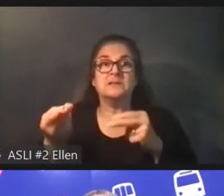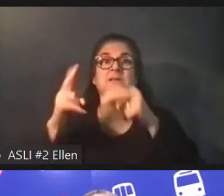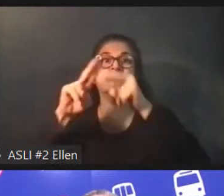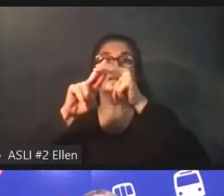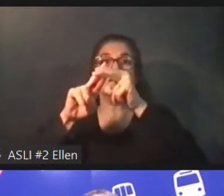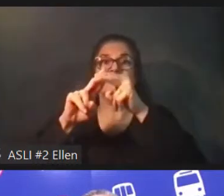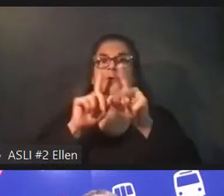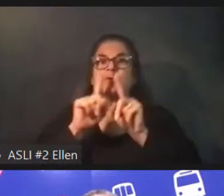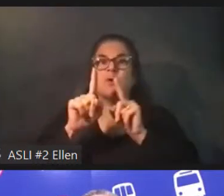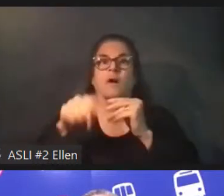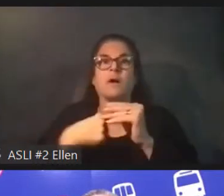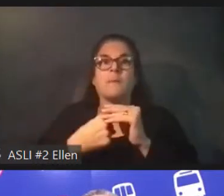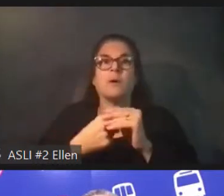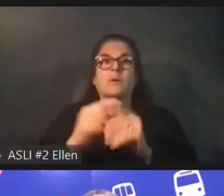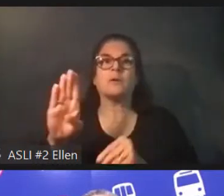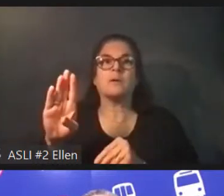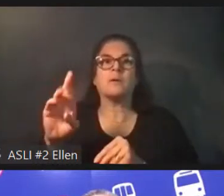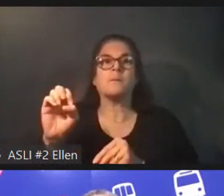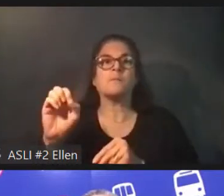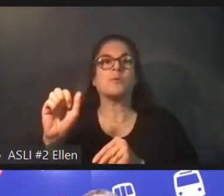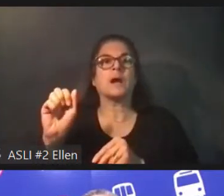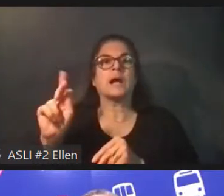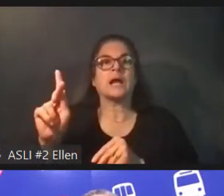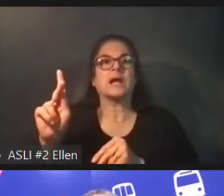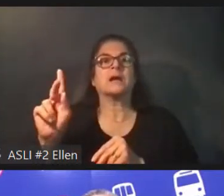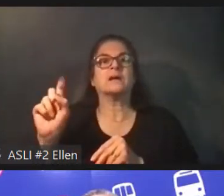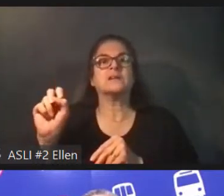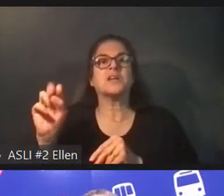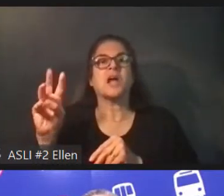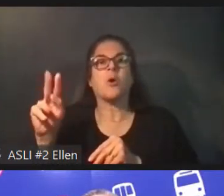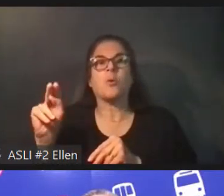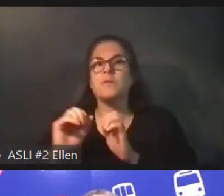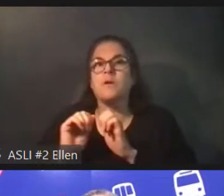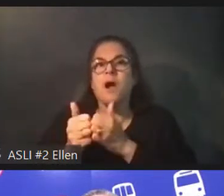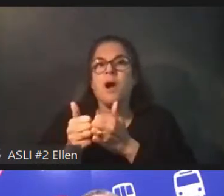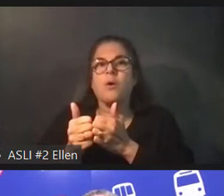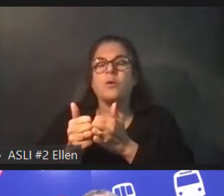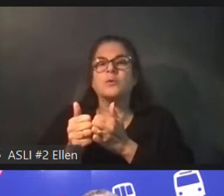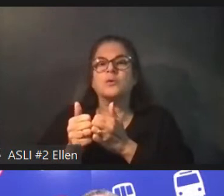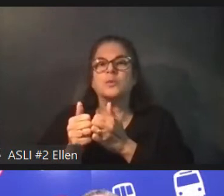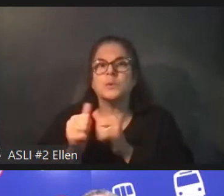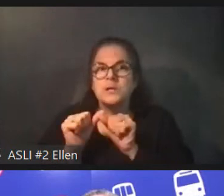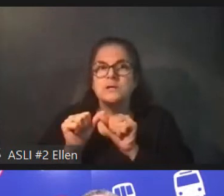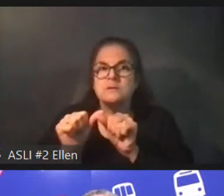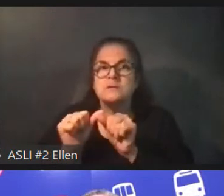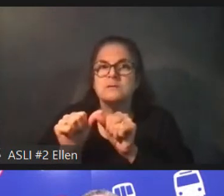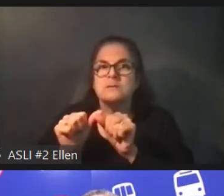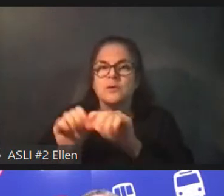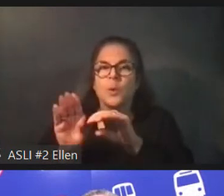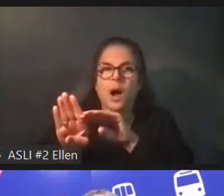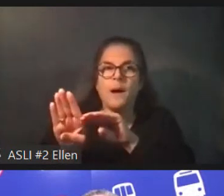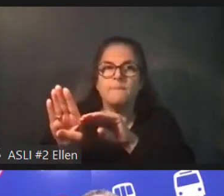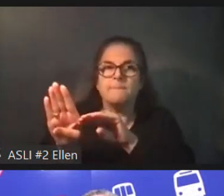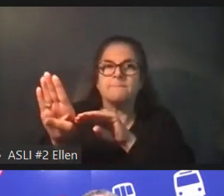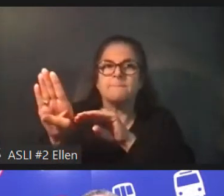we continue to make sure that the number goes up when it comes to the DBs with